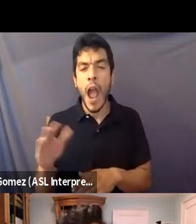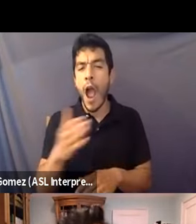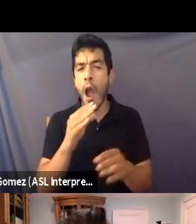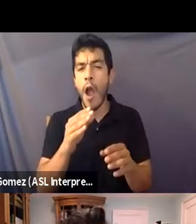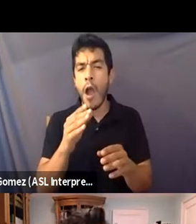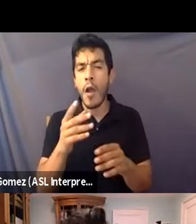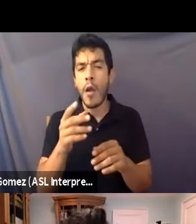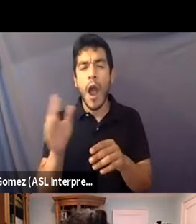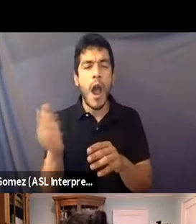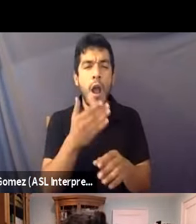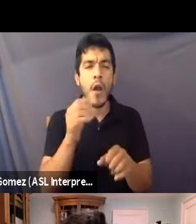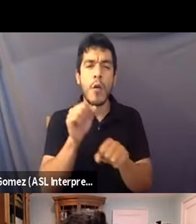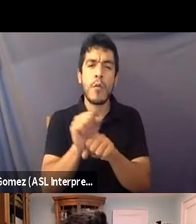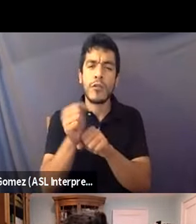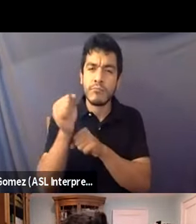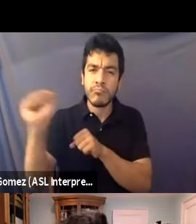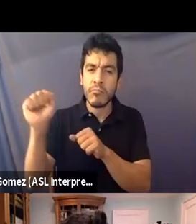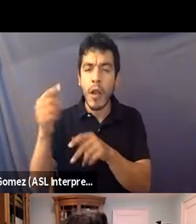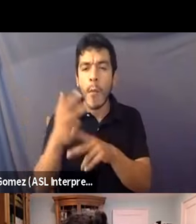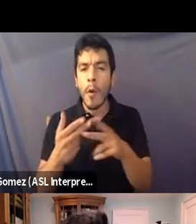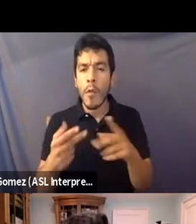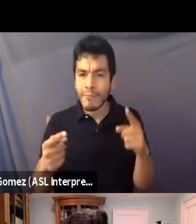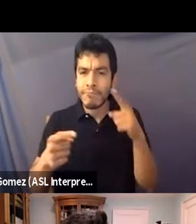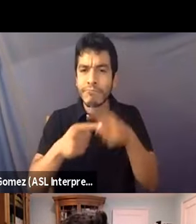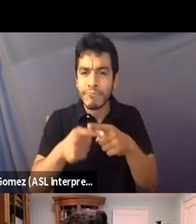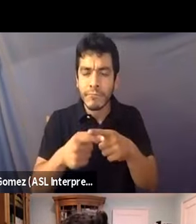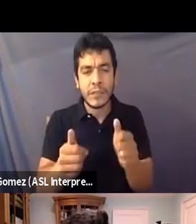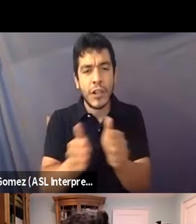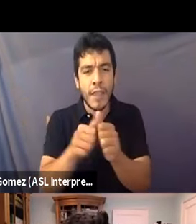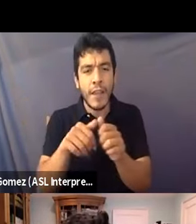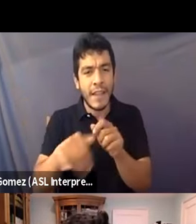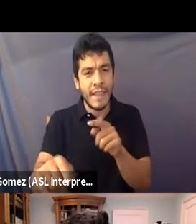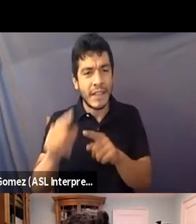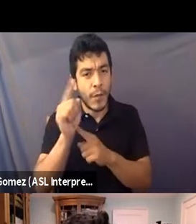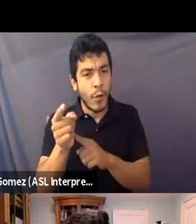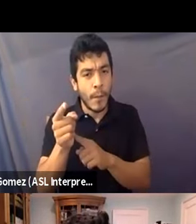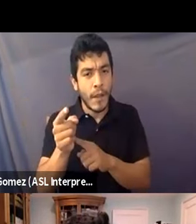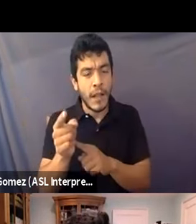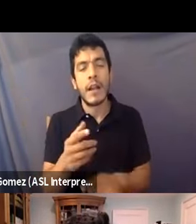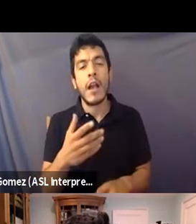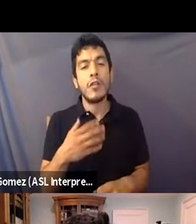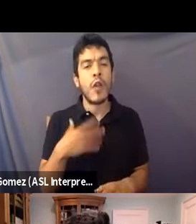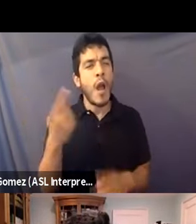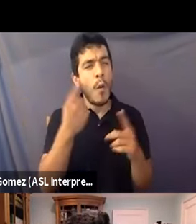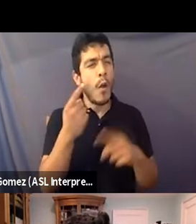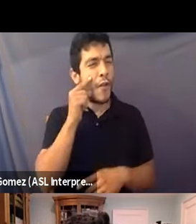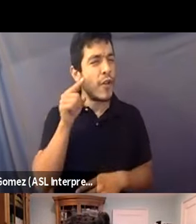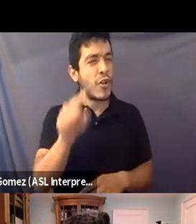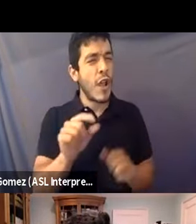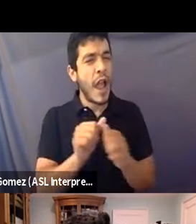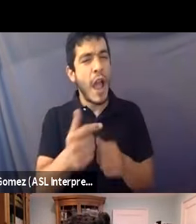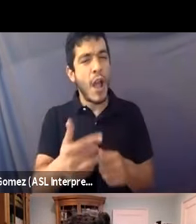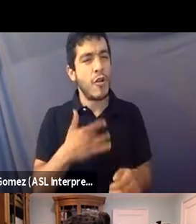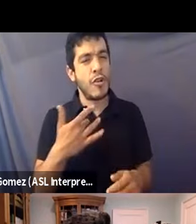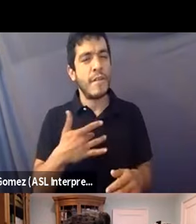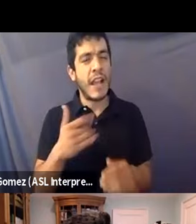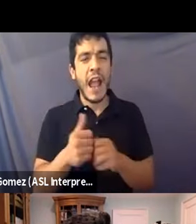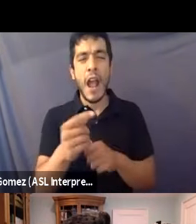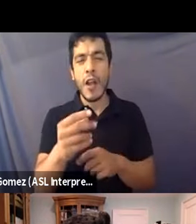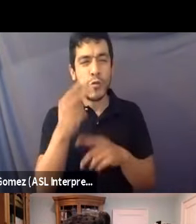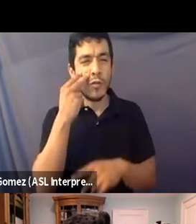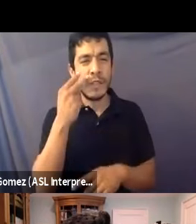and they're showing up in this, um, in this moment. And so I'm just wondering for you, how do you see some of the alignment and some of the work that's